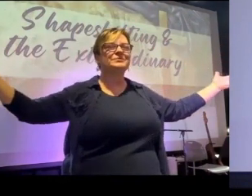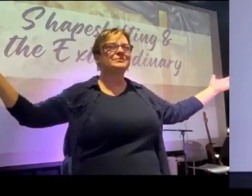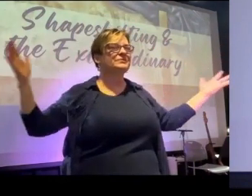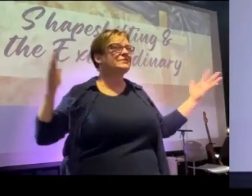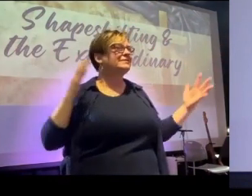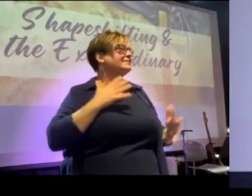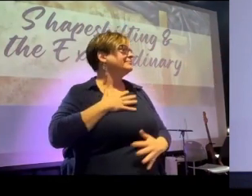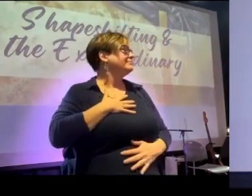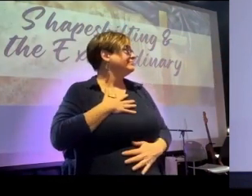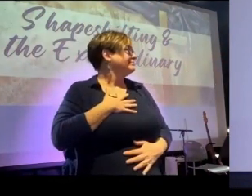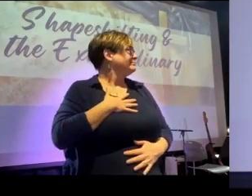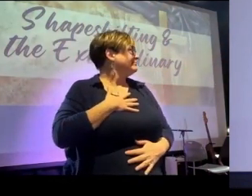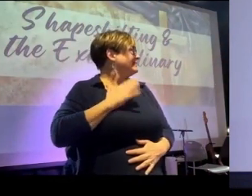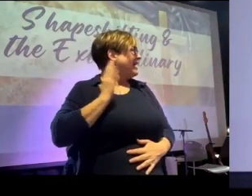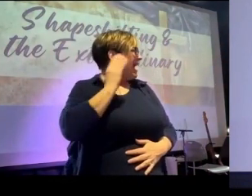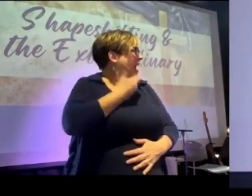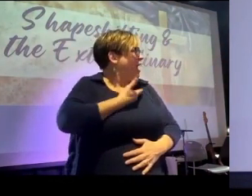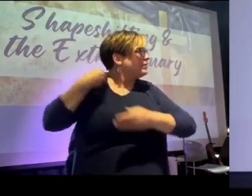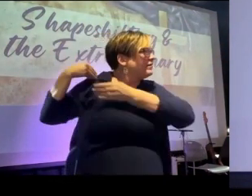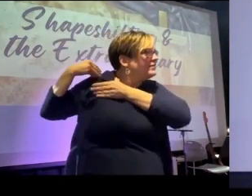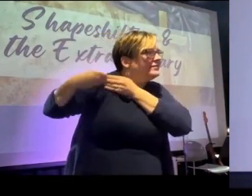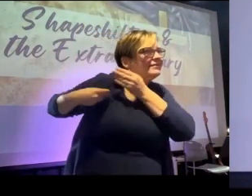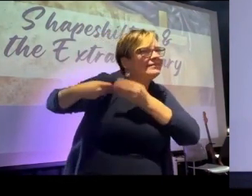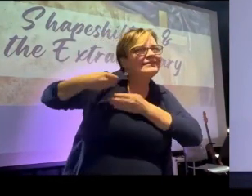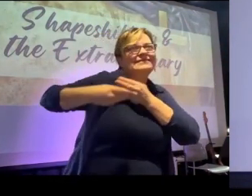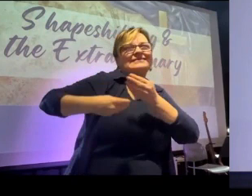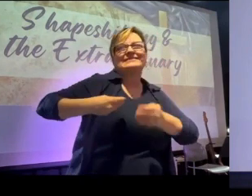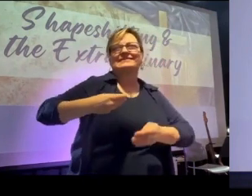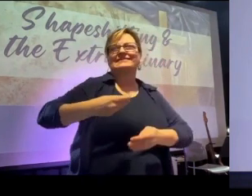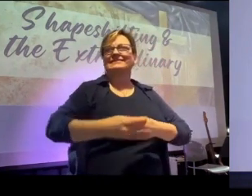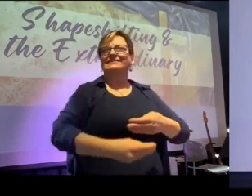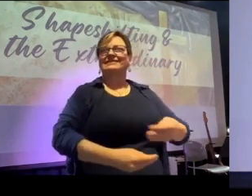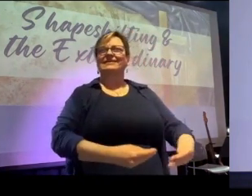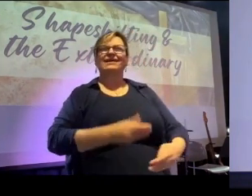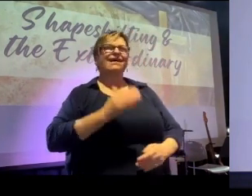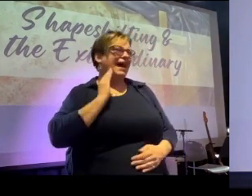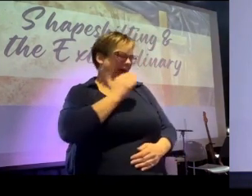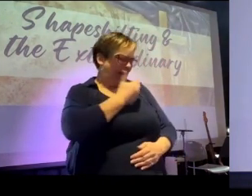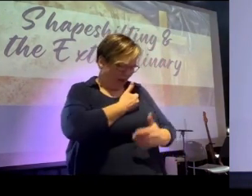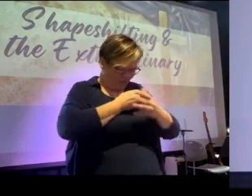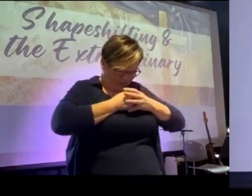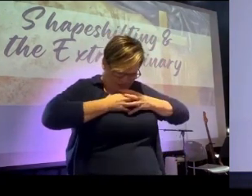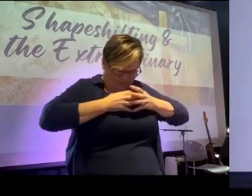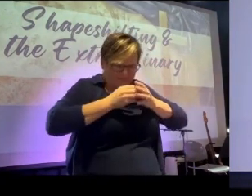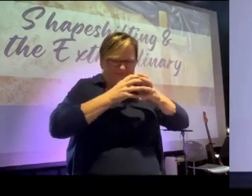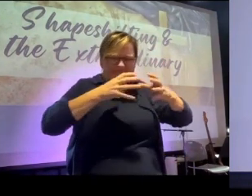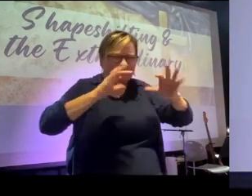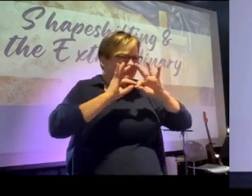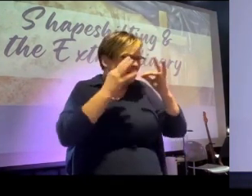in the divine that chooses all